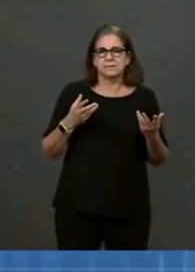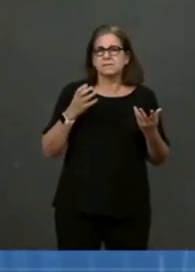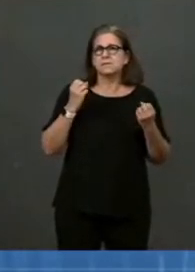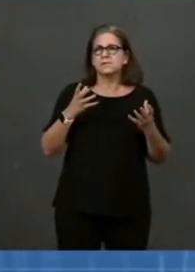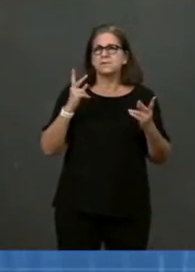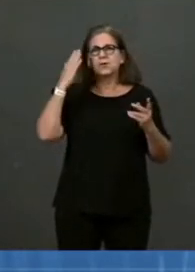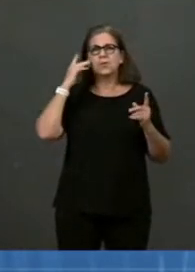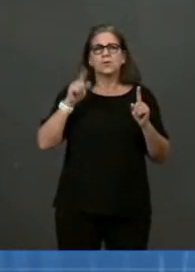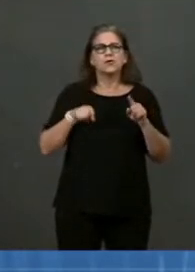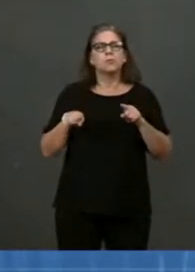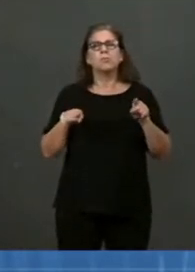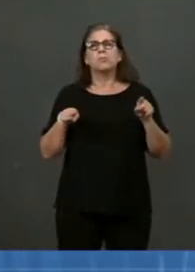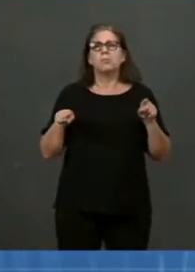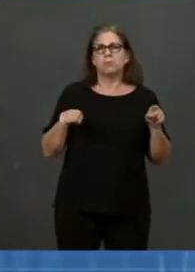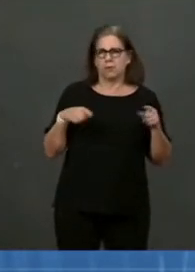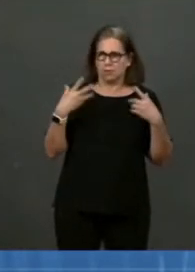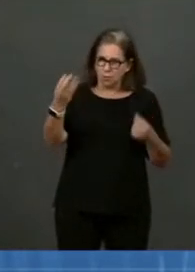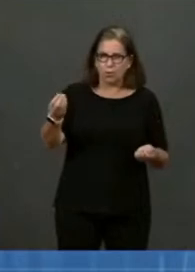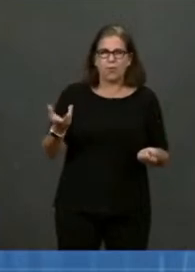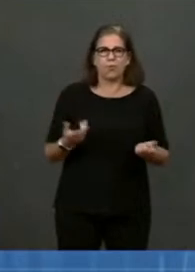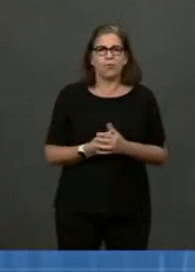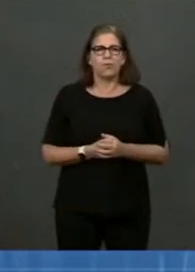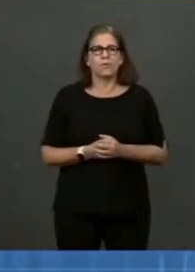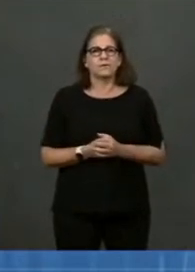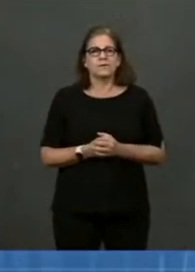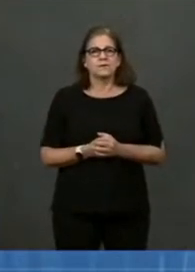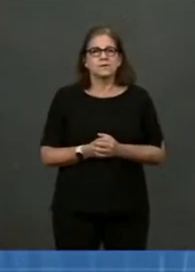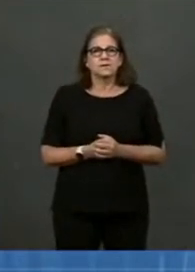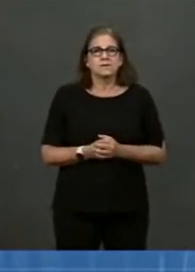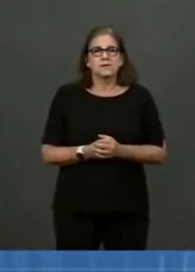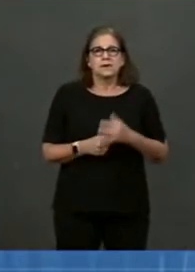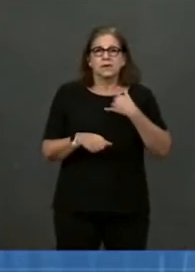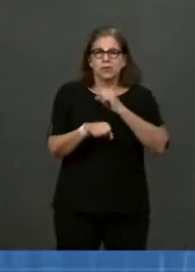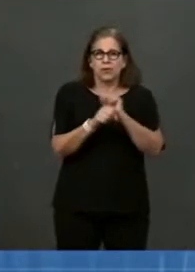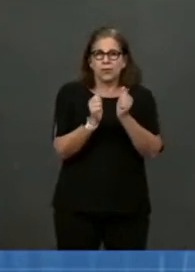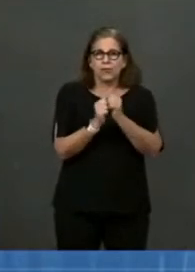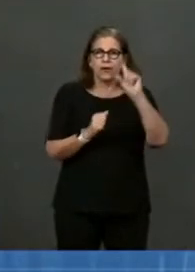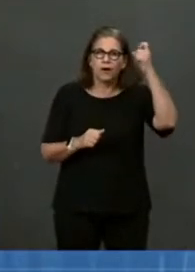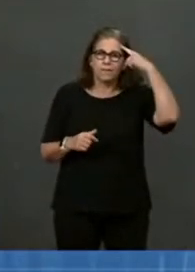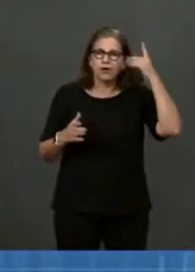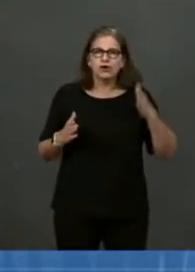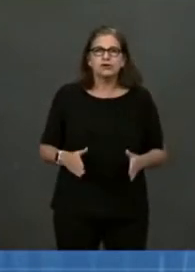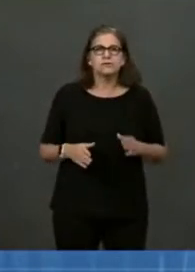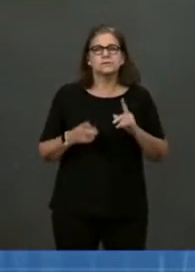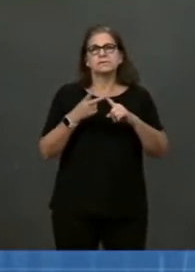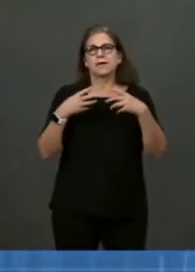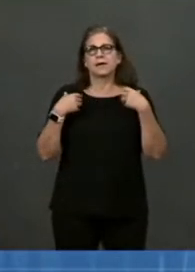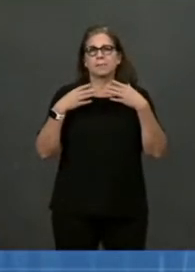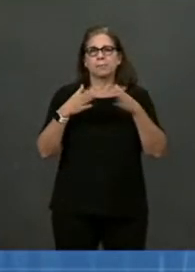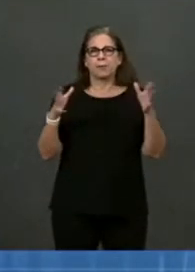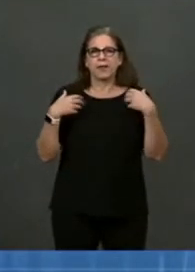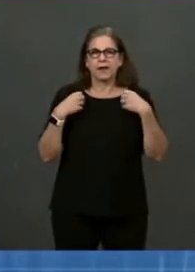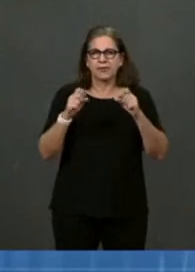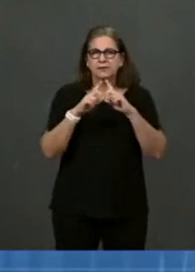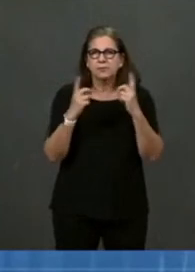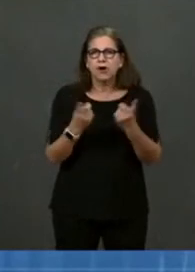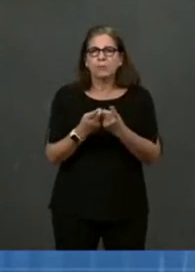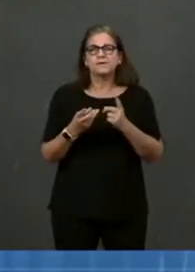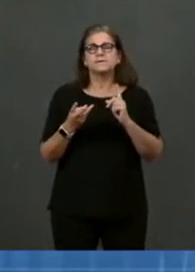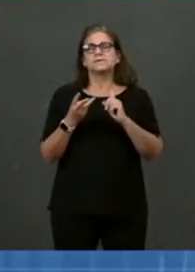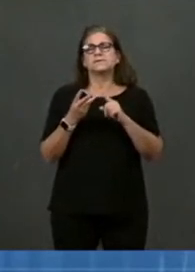governors, state and local health departments, pharmacies, community and rural health centers, and other partners to ensure